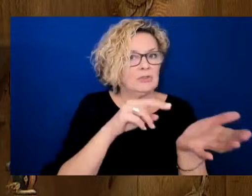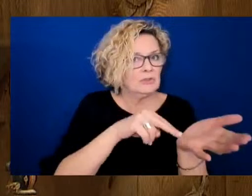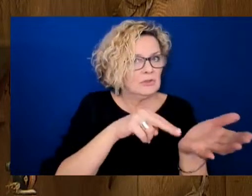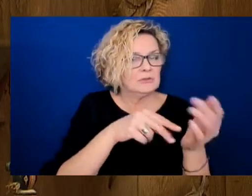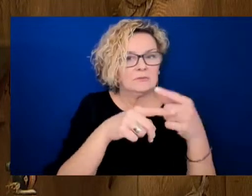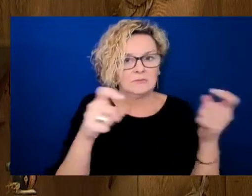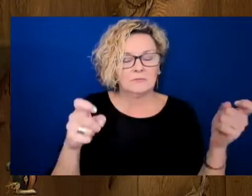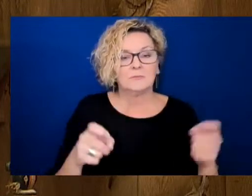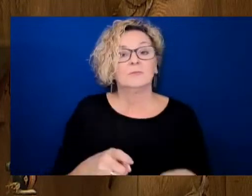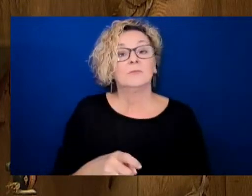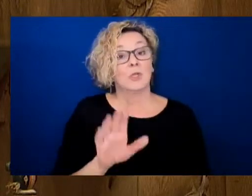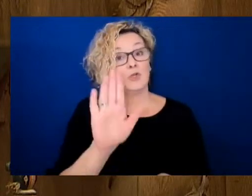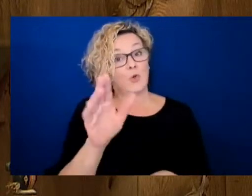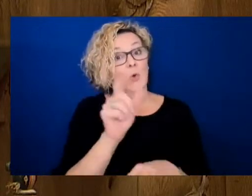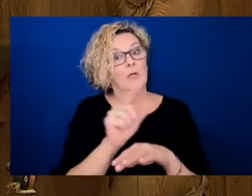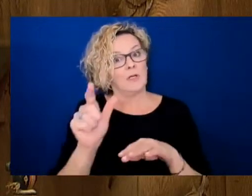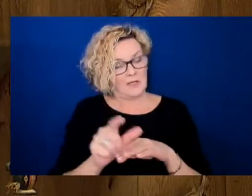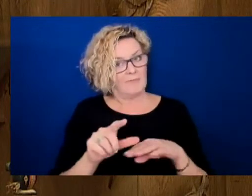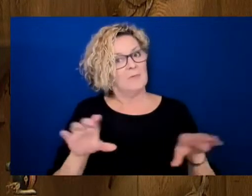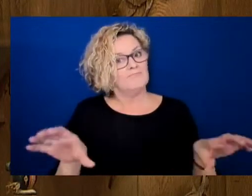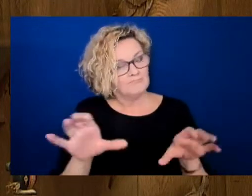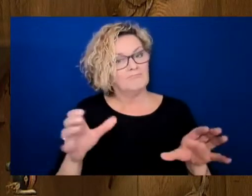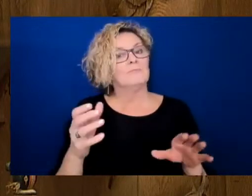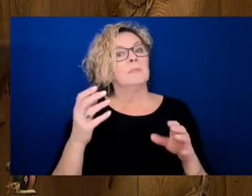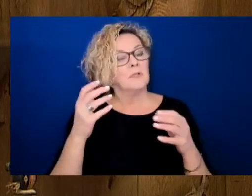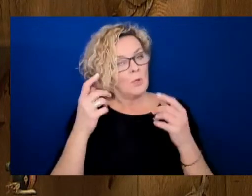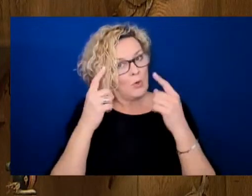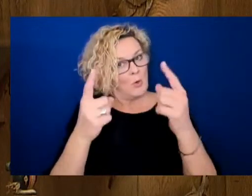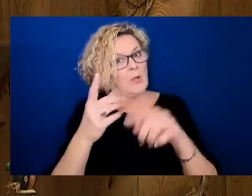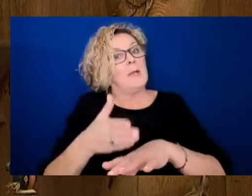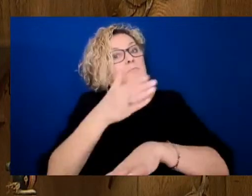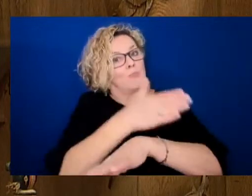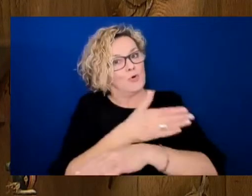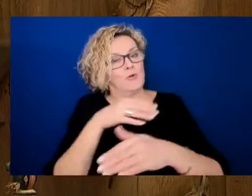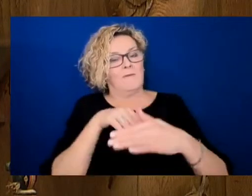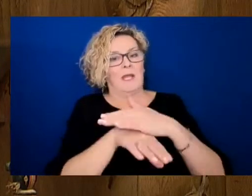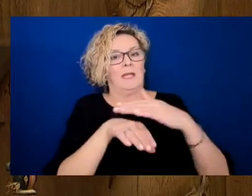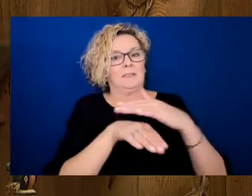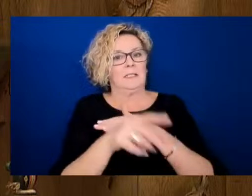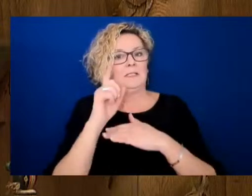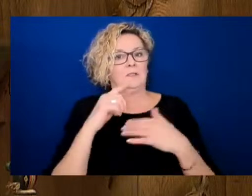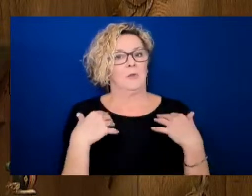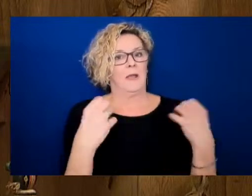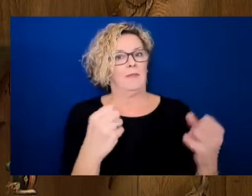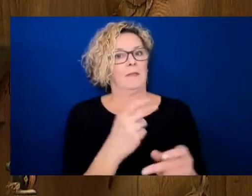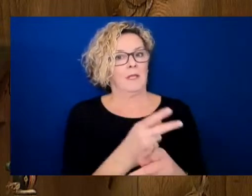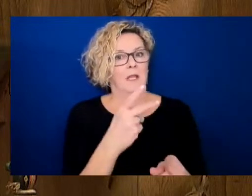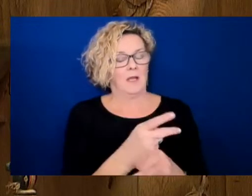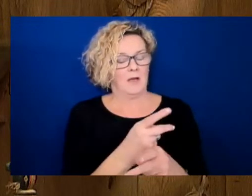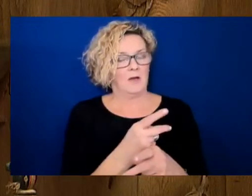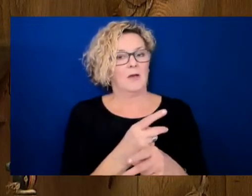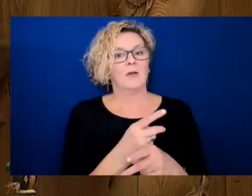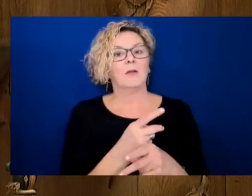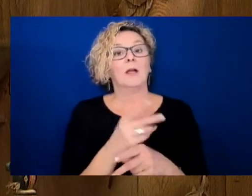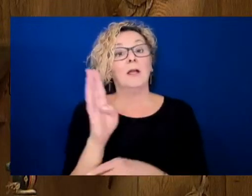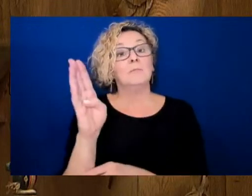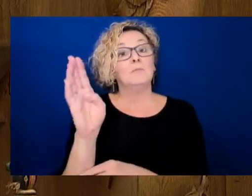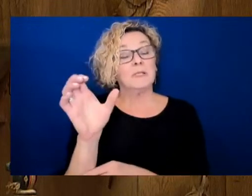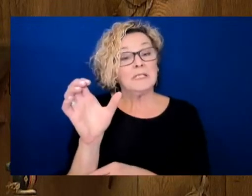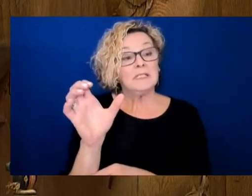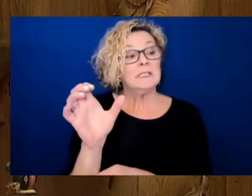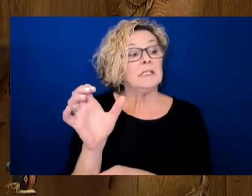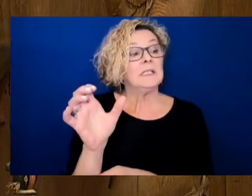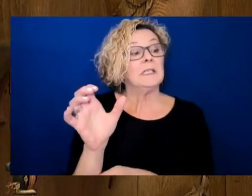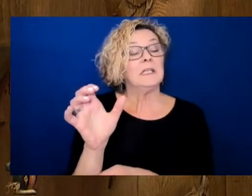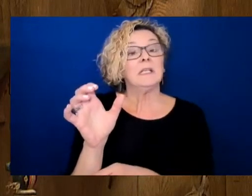action to improve access to care, and it is starting to make a difference. BC has eliminated the pandemic